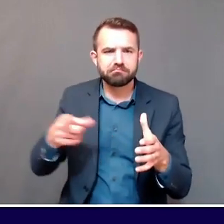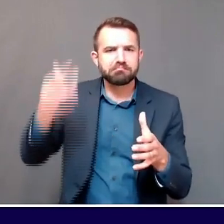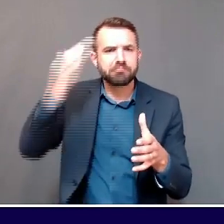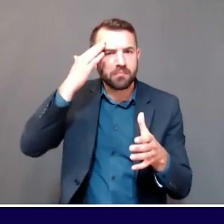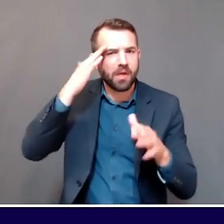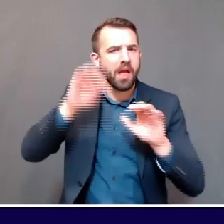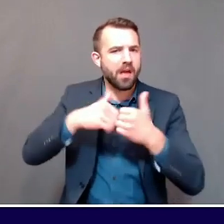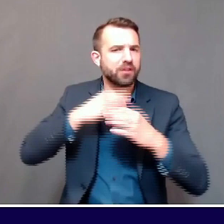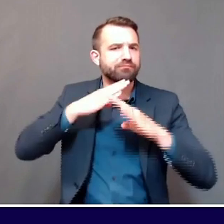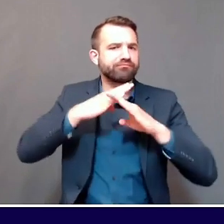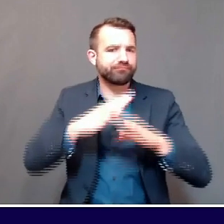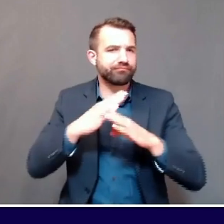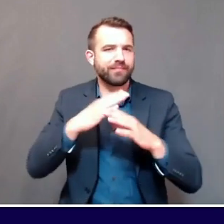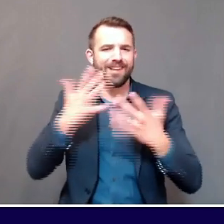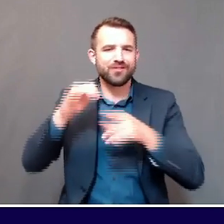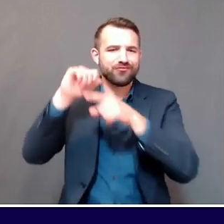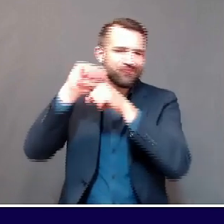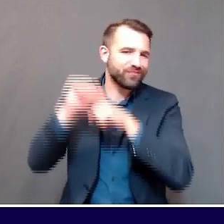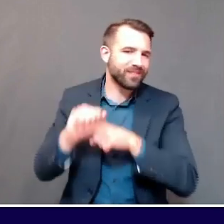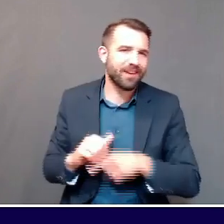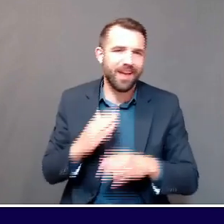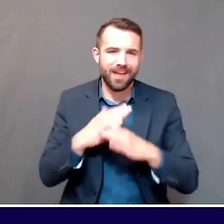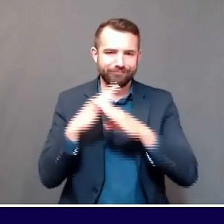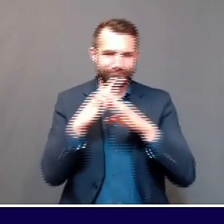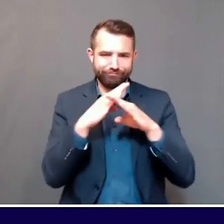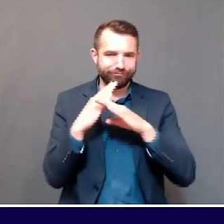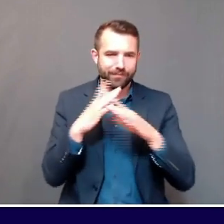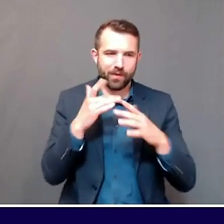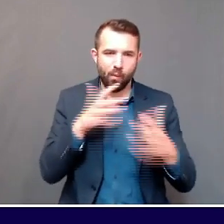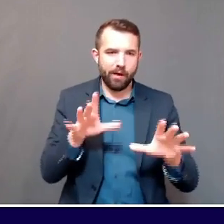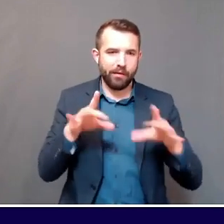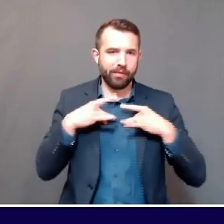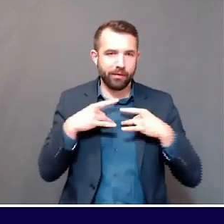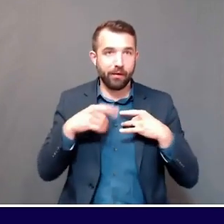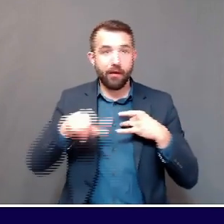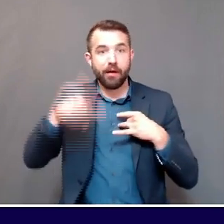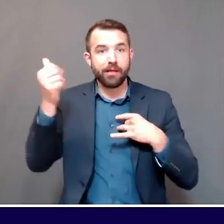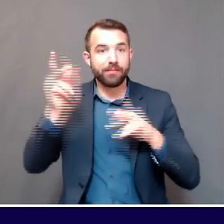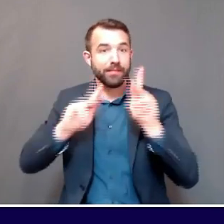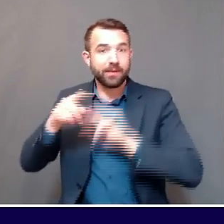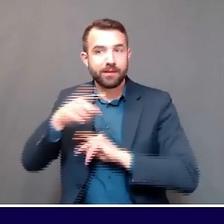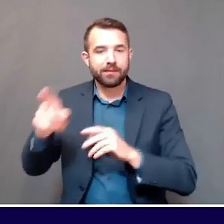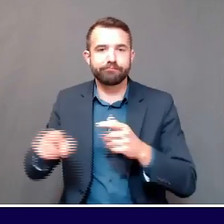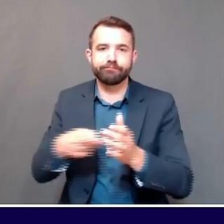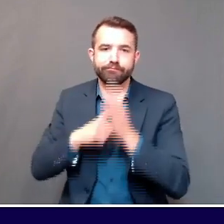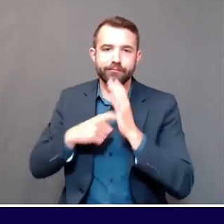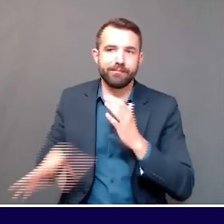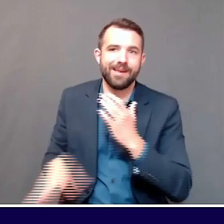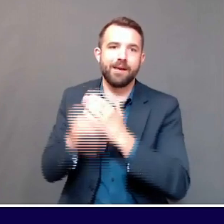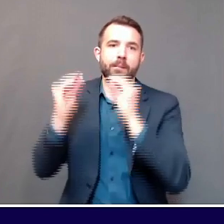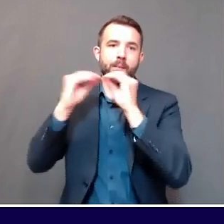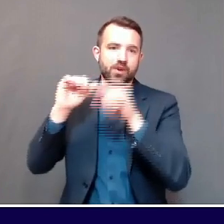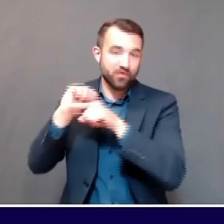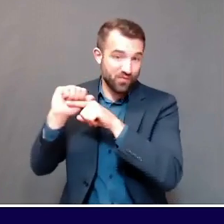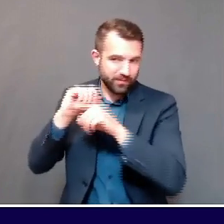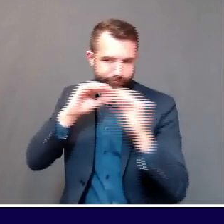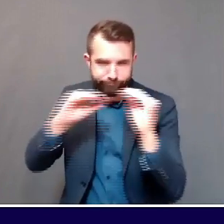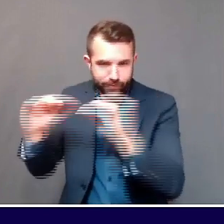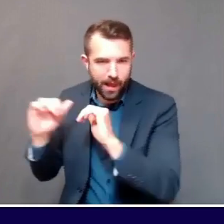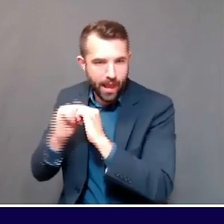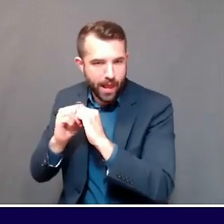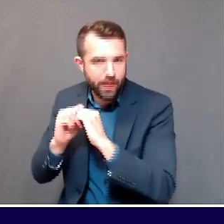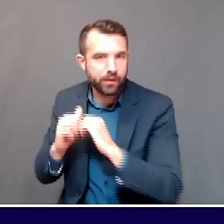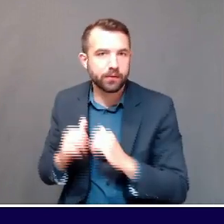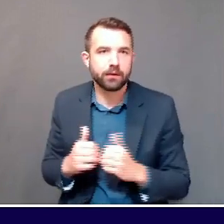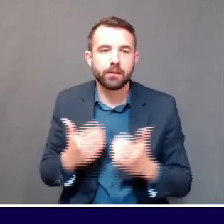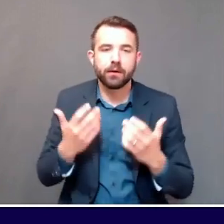come into contact with patients. For example, environmental care workers. So one of the efforts that we've been undertaking more